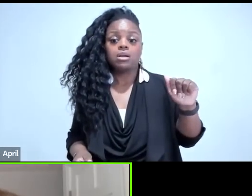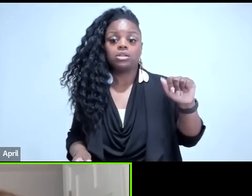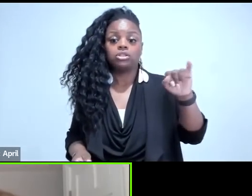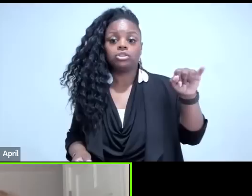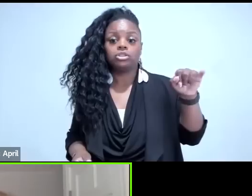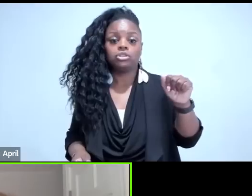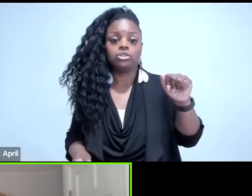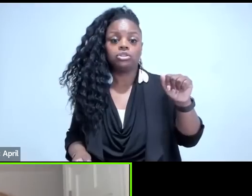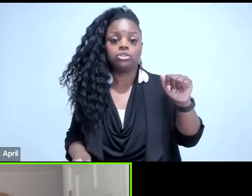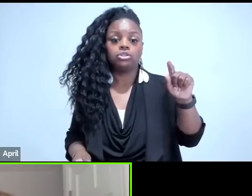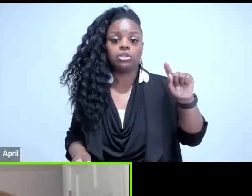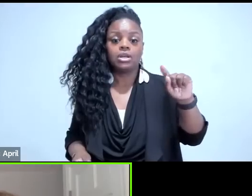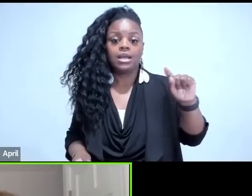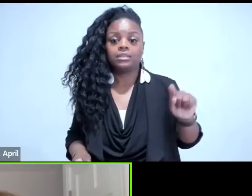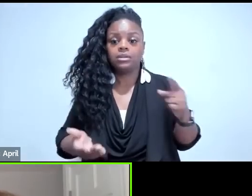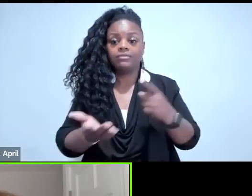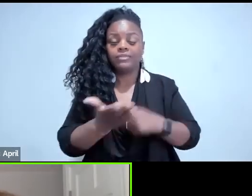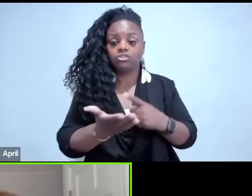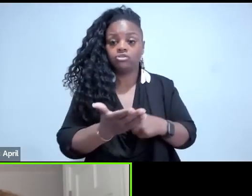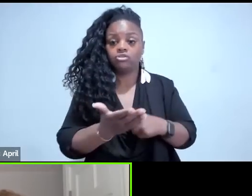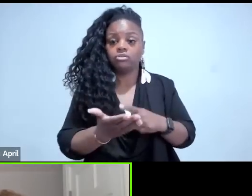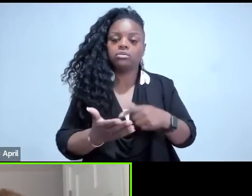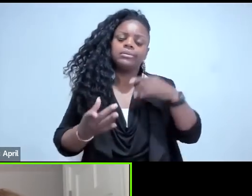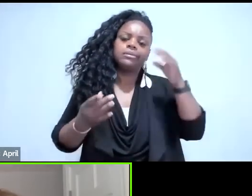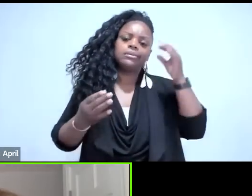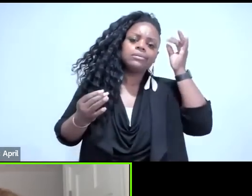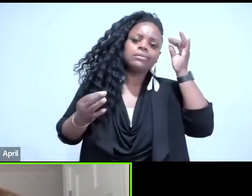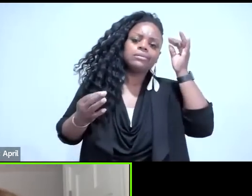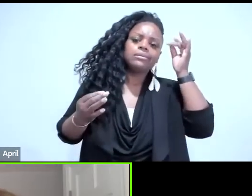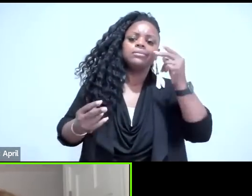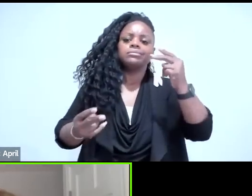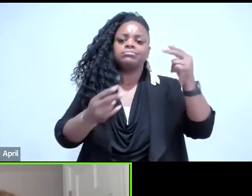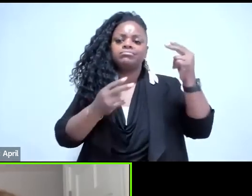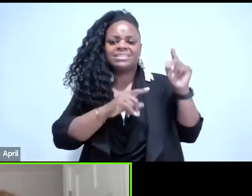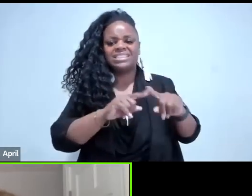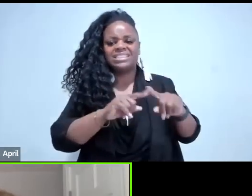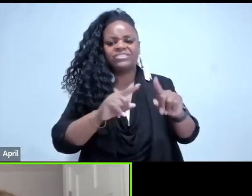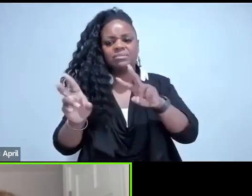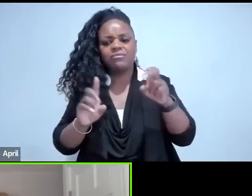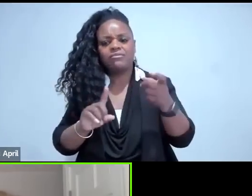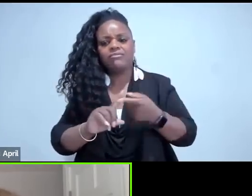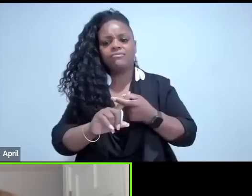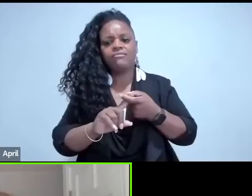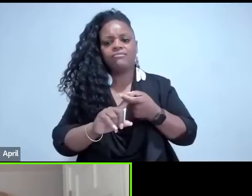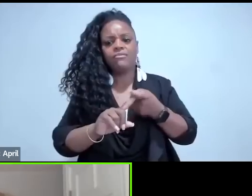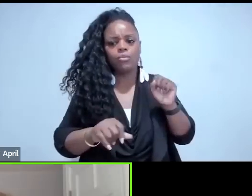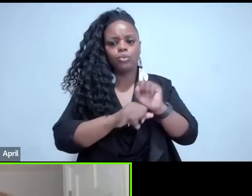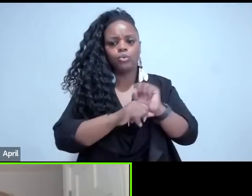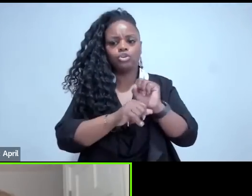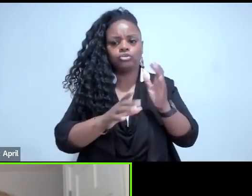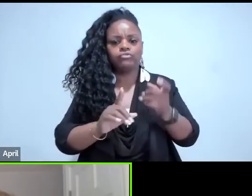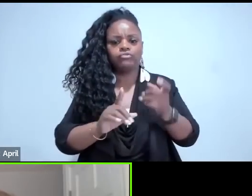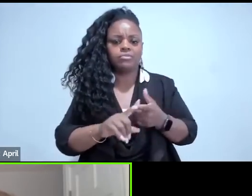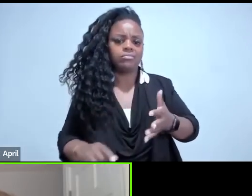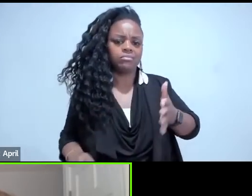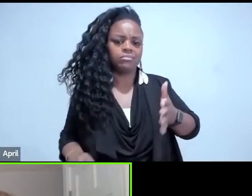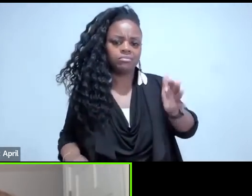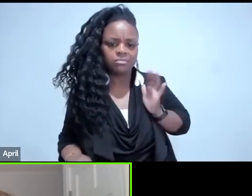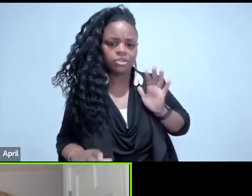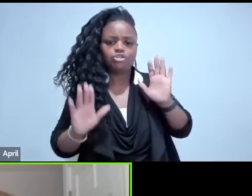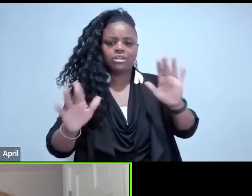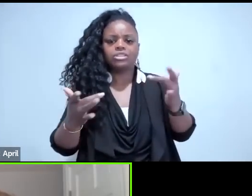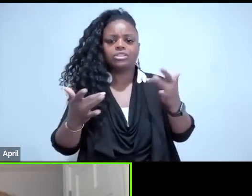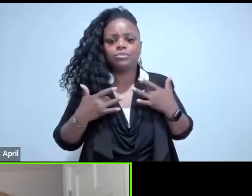of workers organizing in the Great Depression, and just how parallel the struggles are